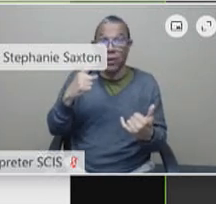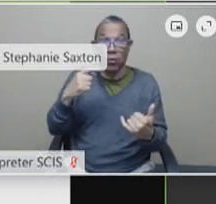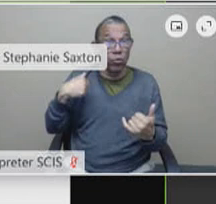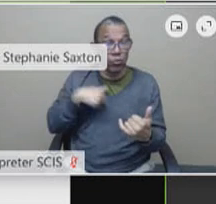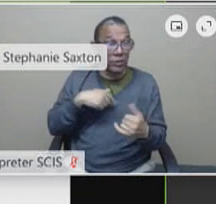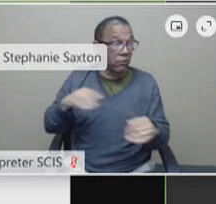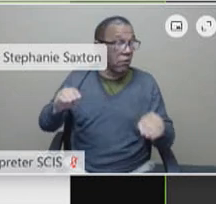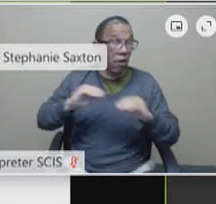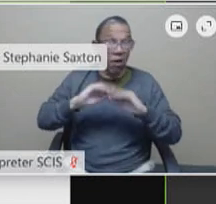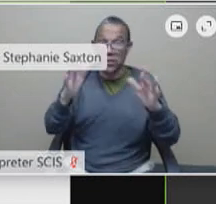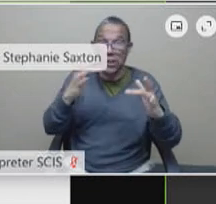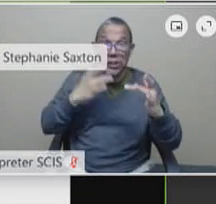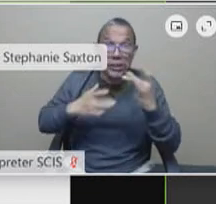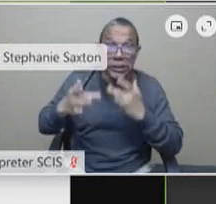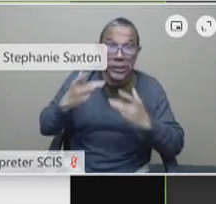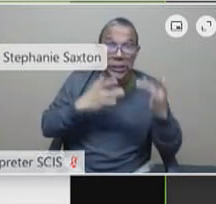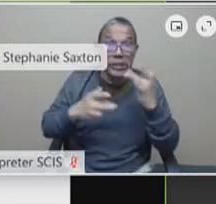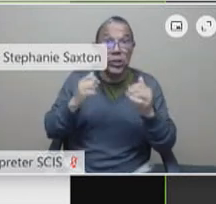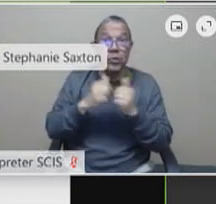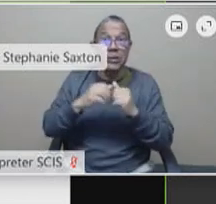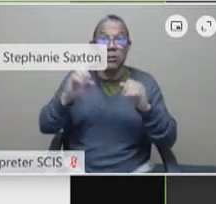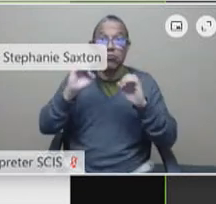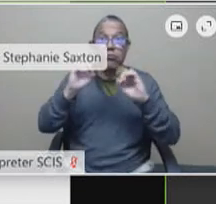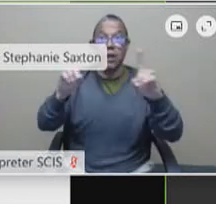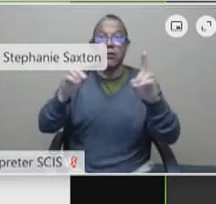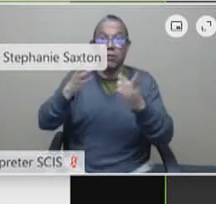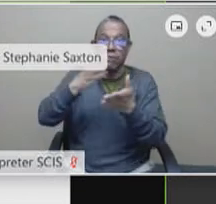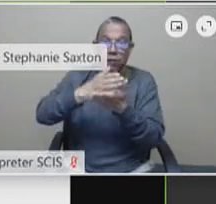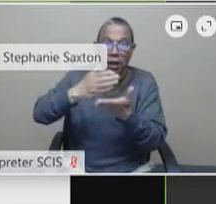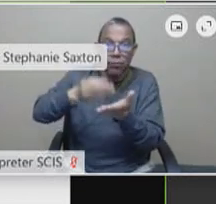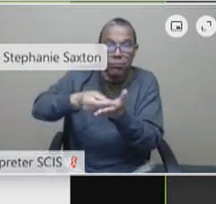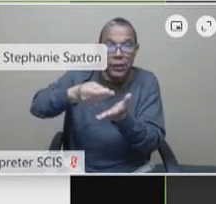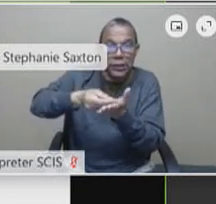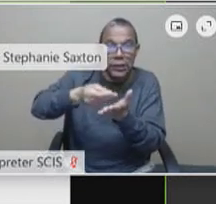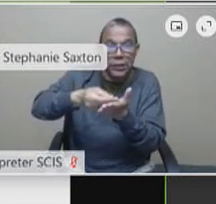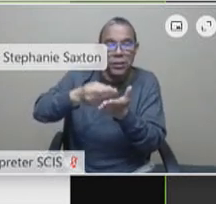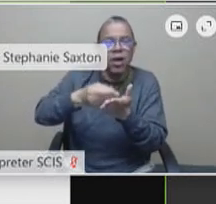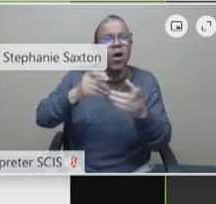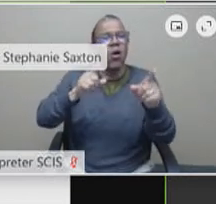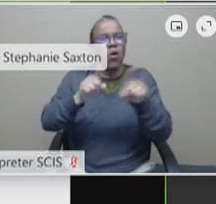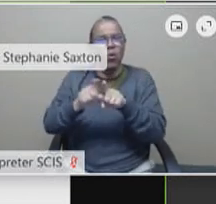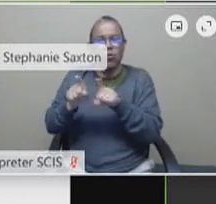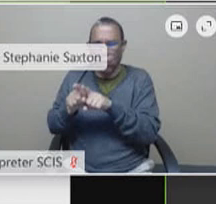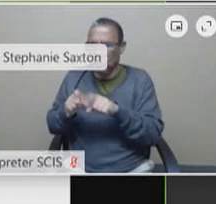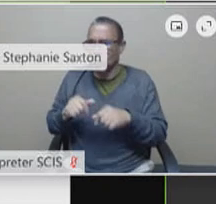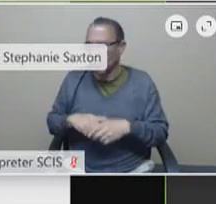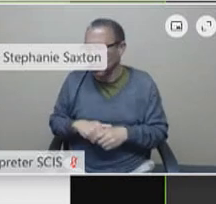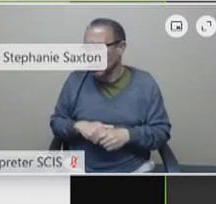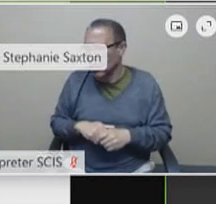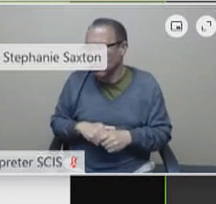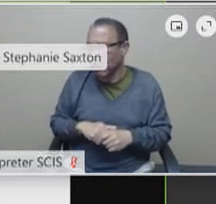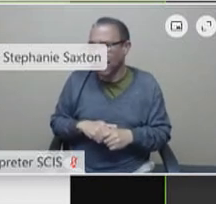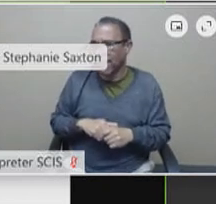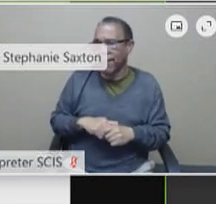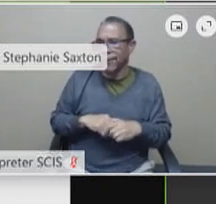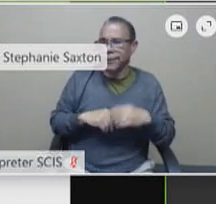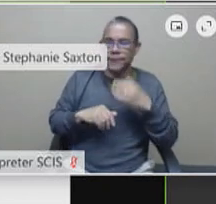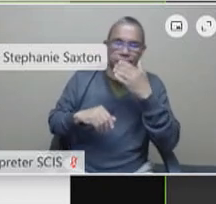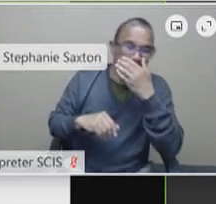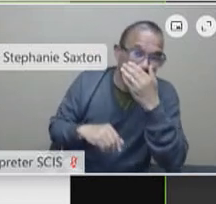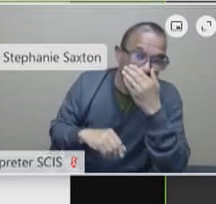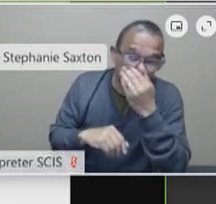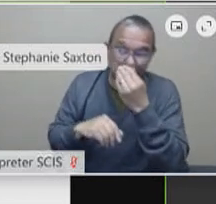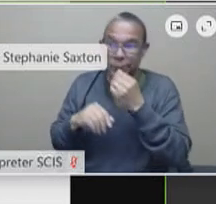with education funding. And also, not only because, like was said before, we can't police our way out of this